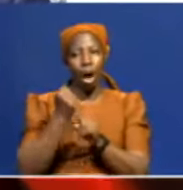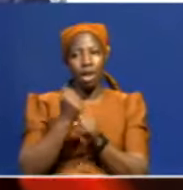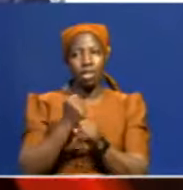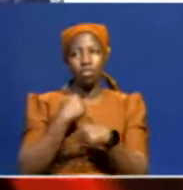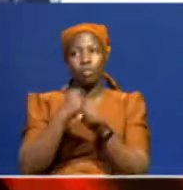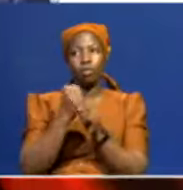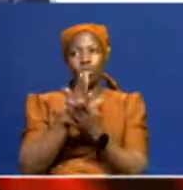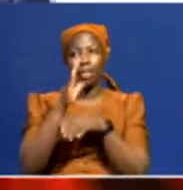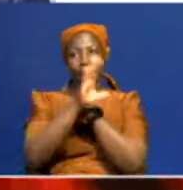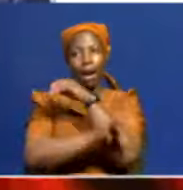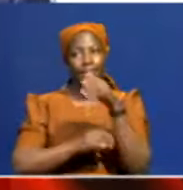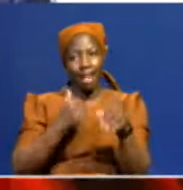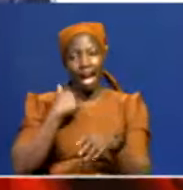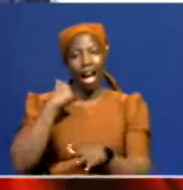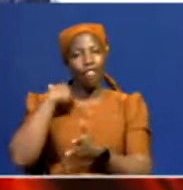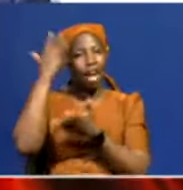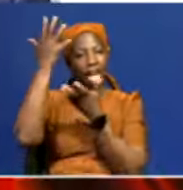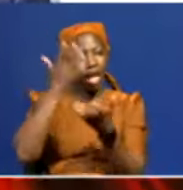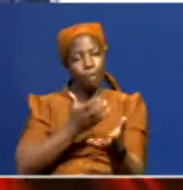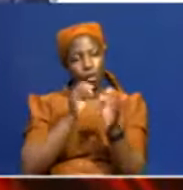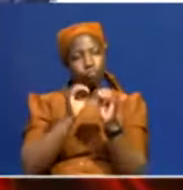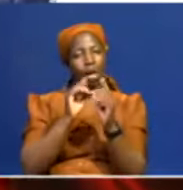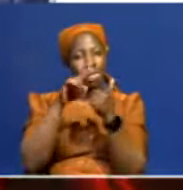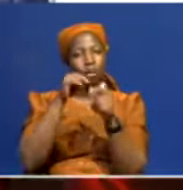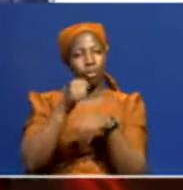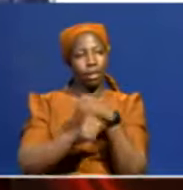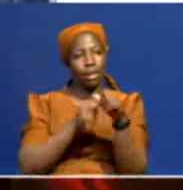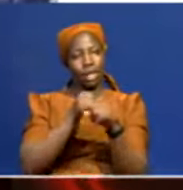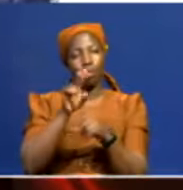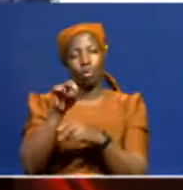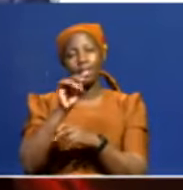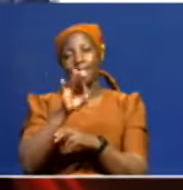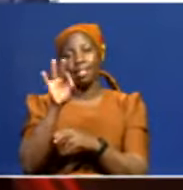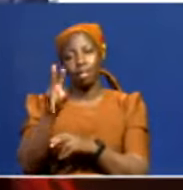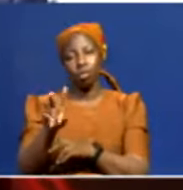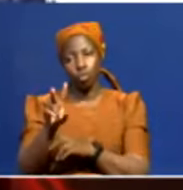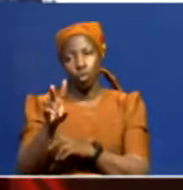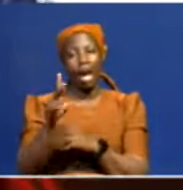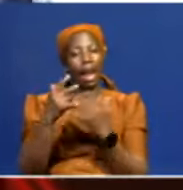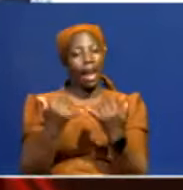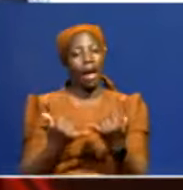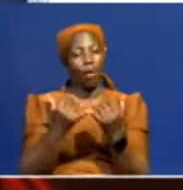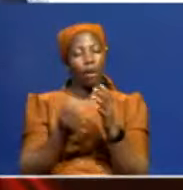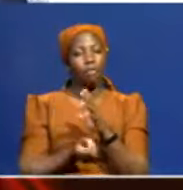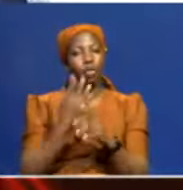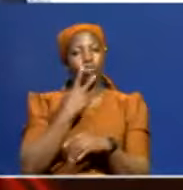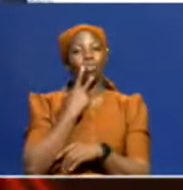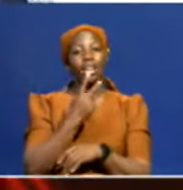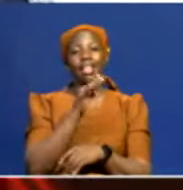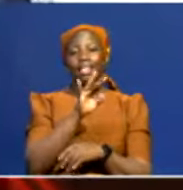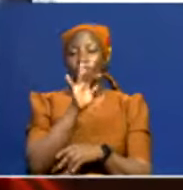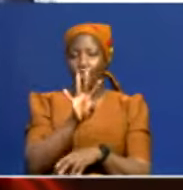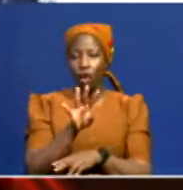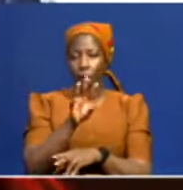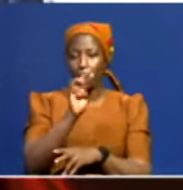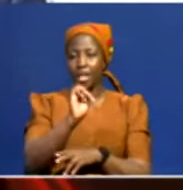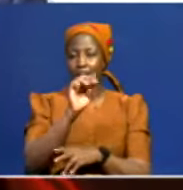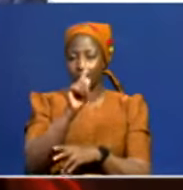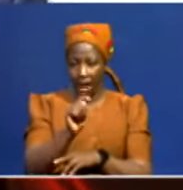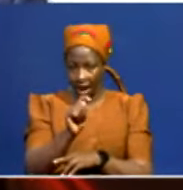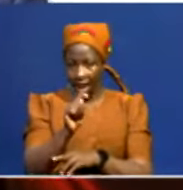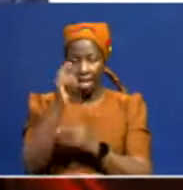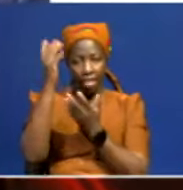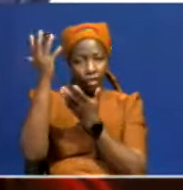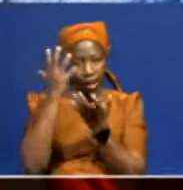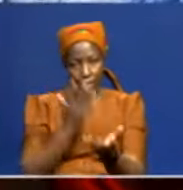by 2032. Currently, we are importing producing 234 metric tons, and we're importing